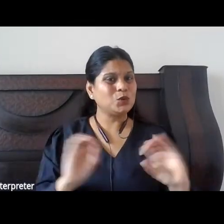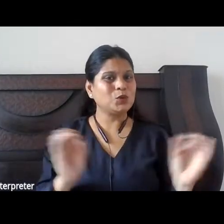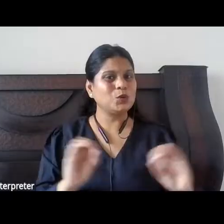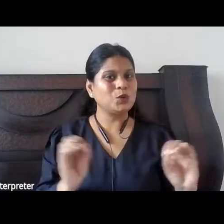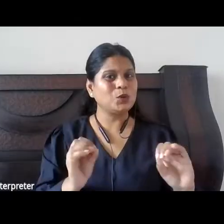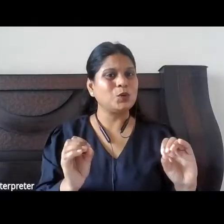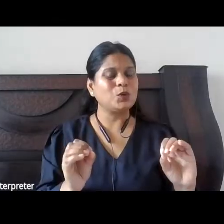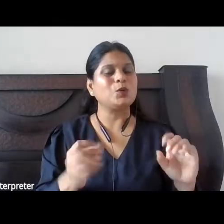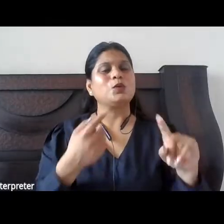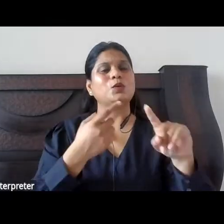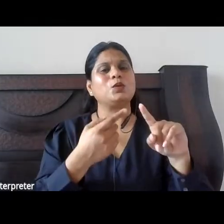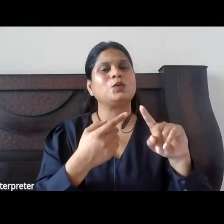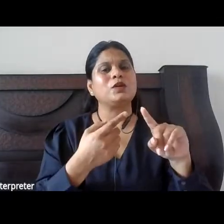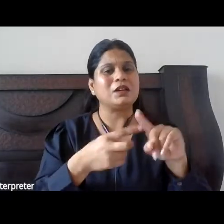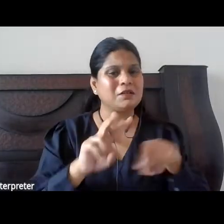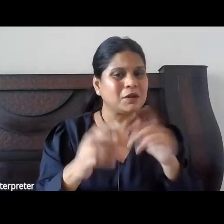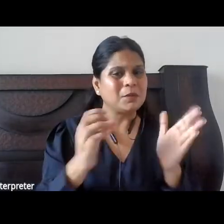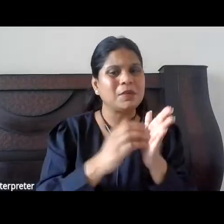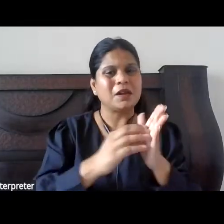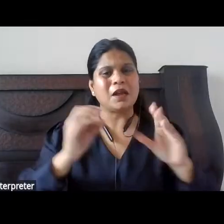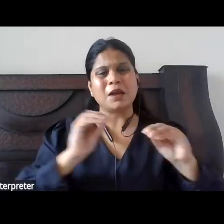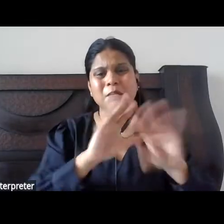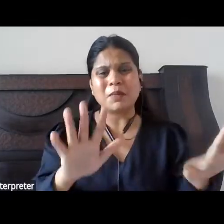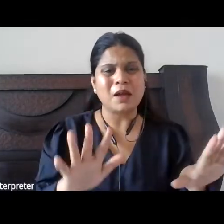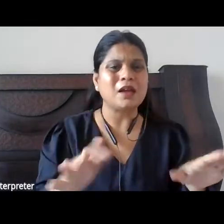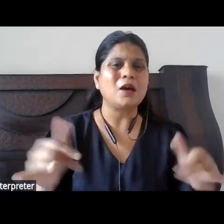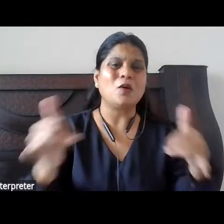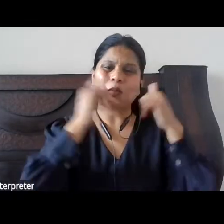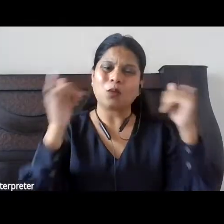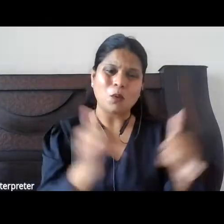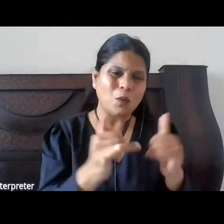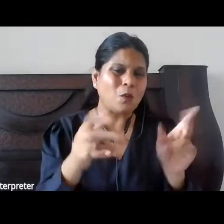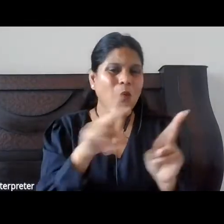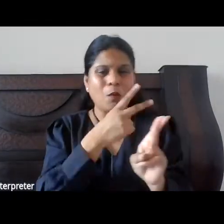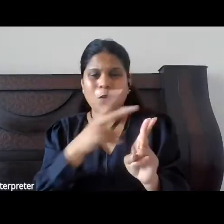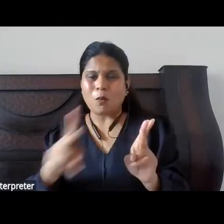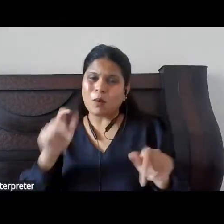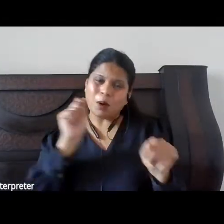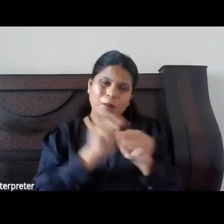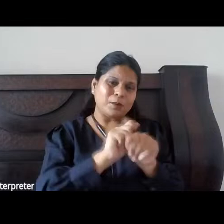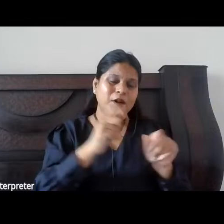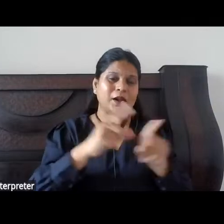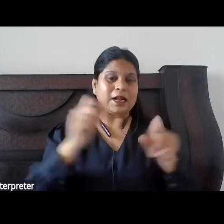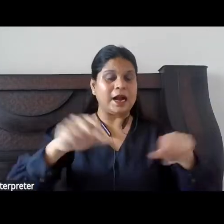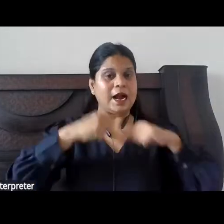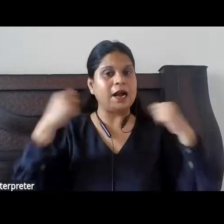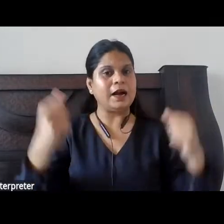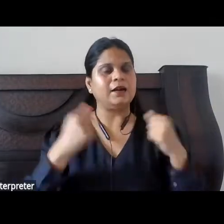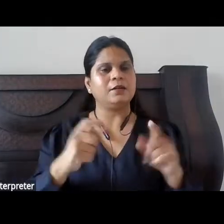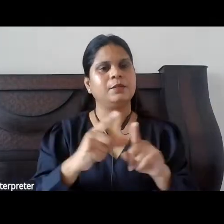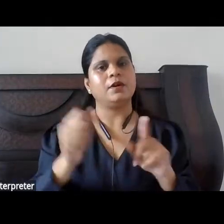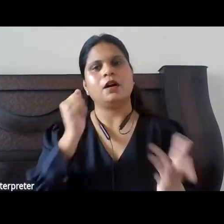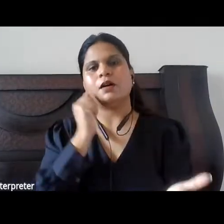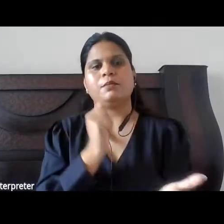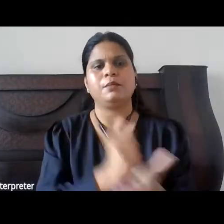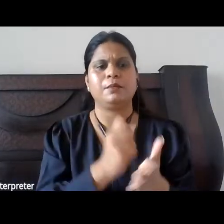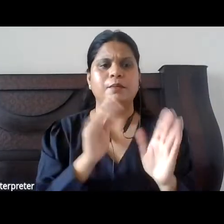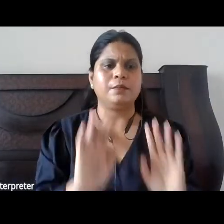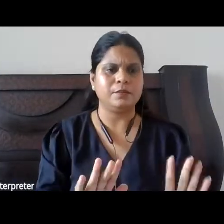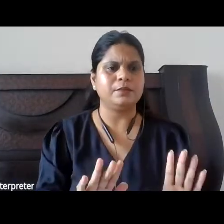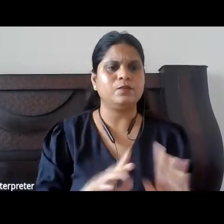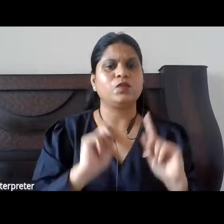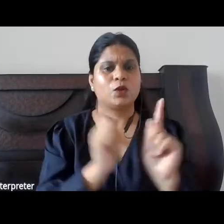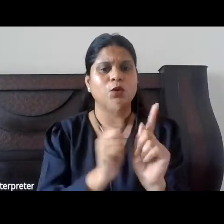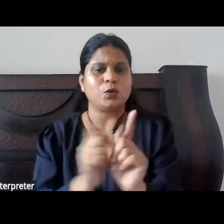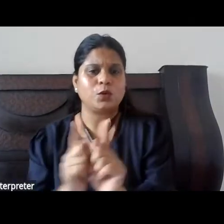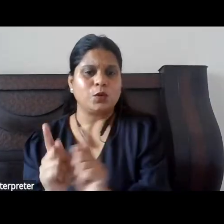spot aired. So a lot of phone calls and follow-ups. It's a lot of hard work that went into even getting small things